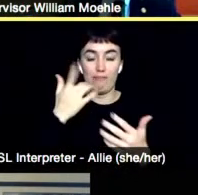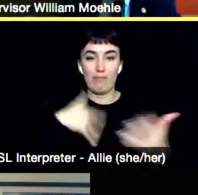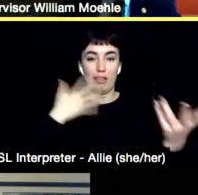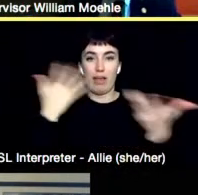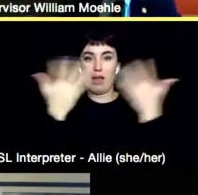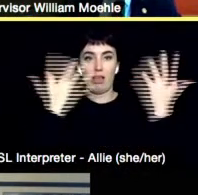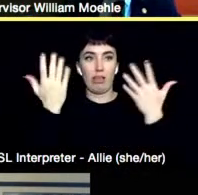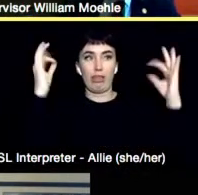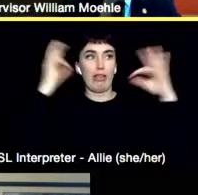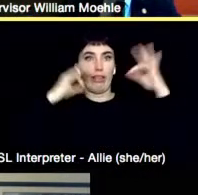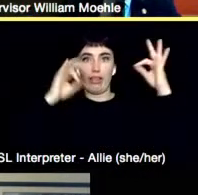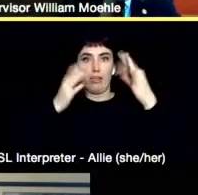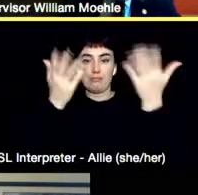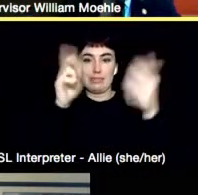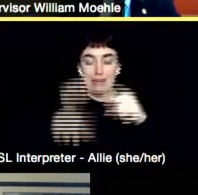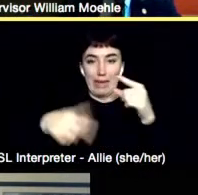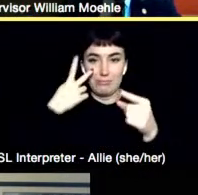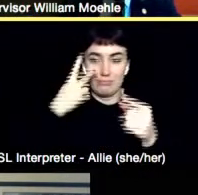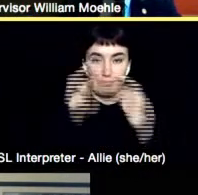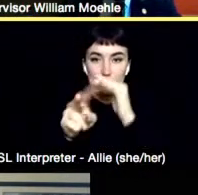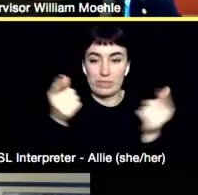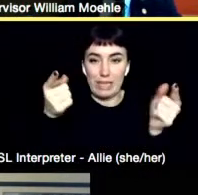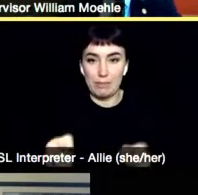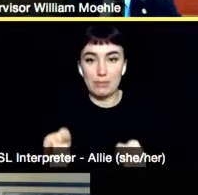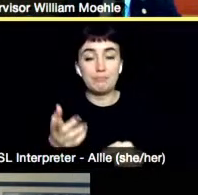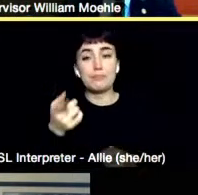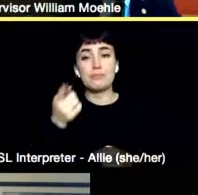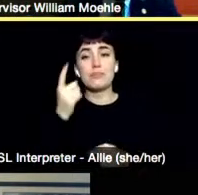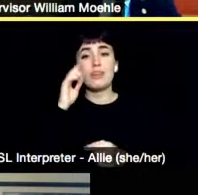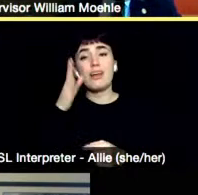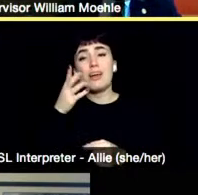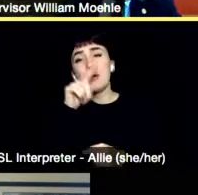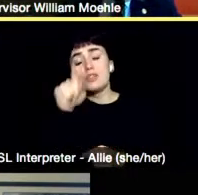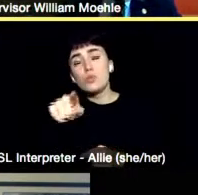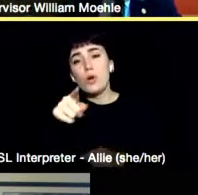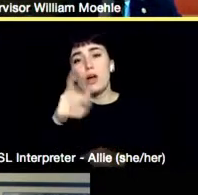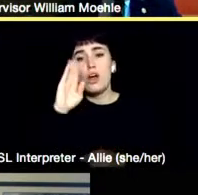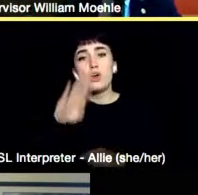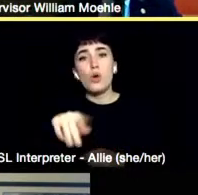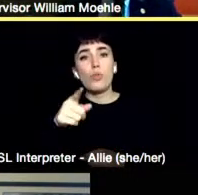I'm asking this question, and I know that we had the